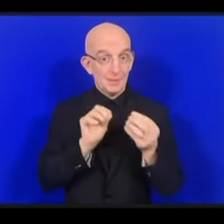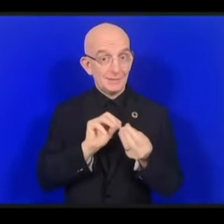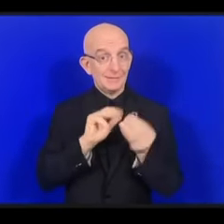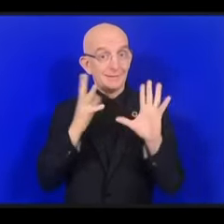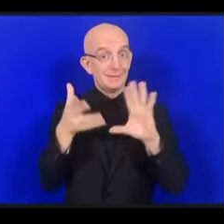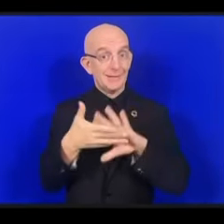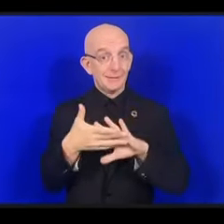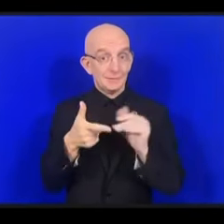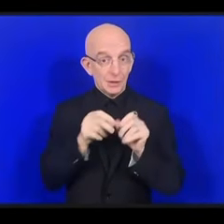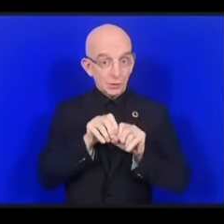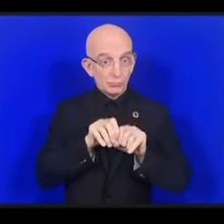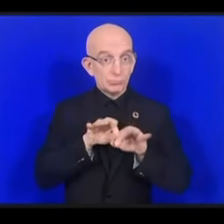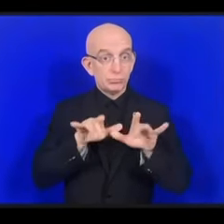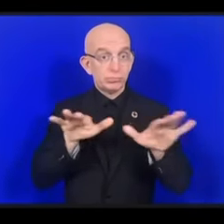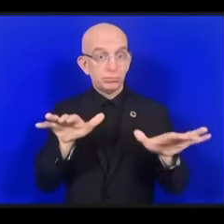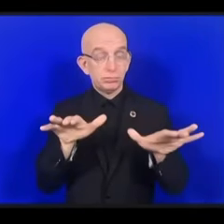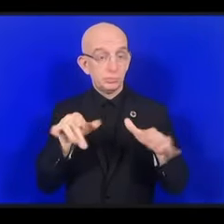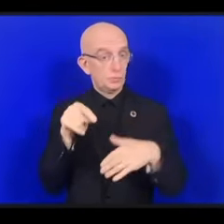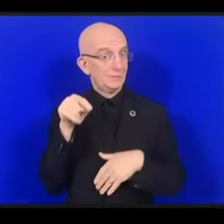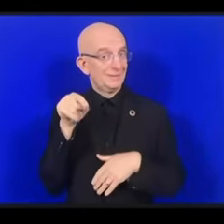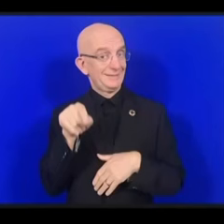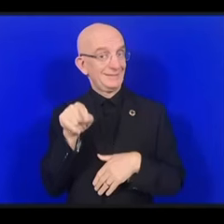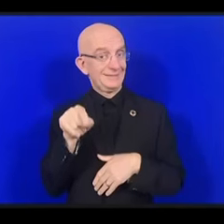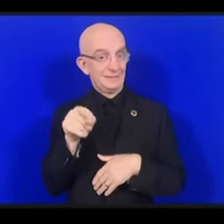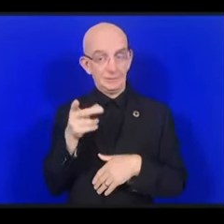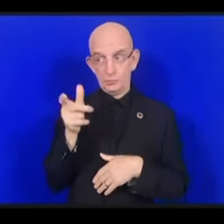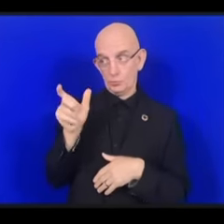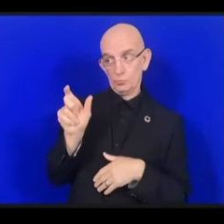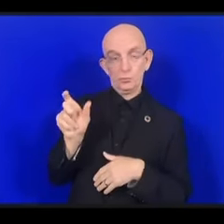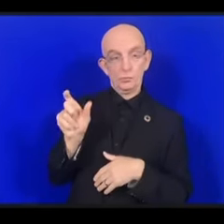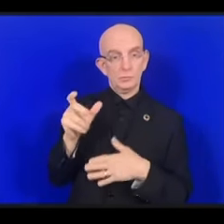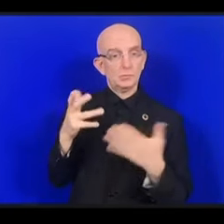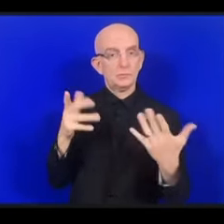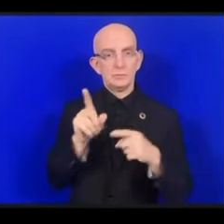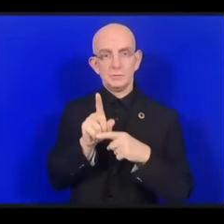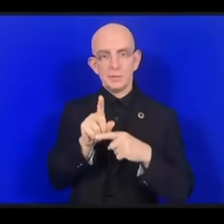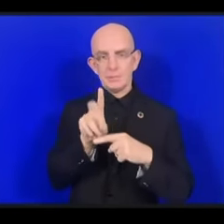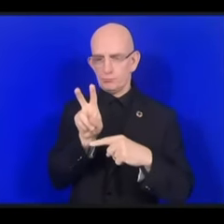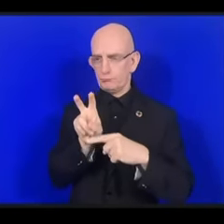everyone joined hands and tried to help each other.